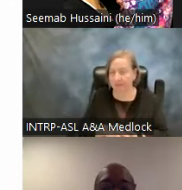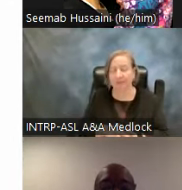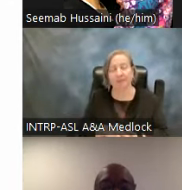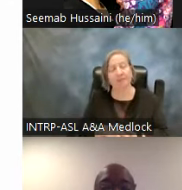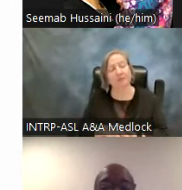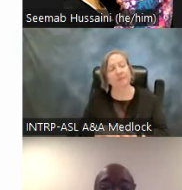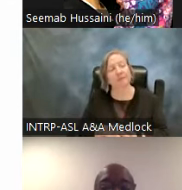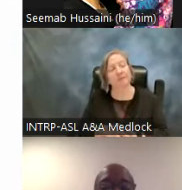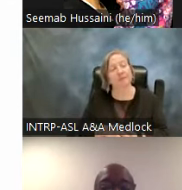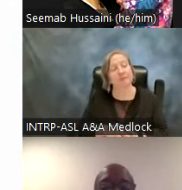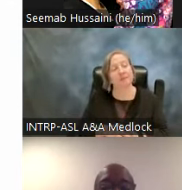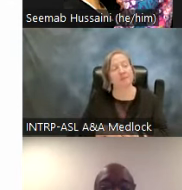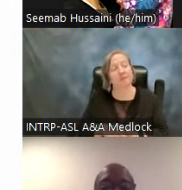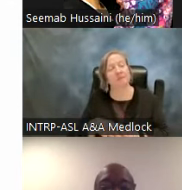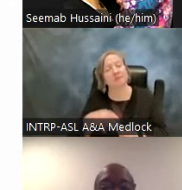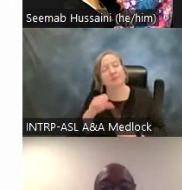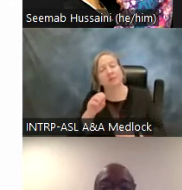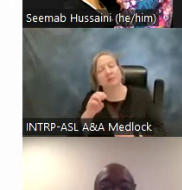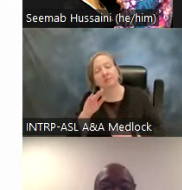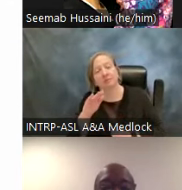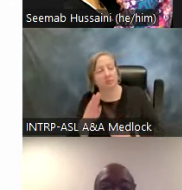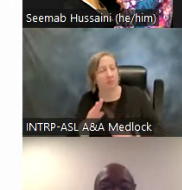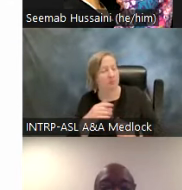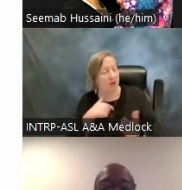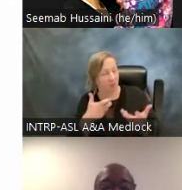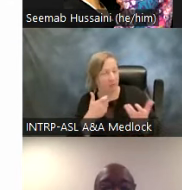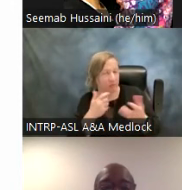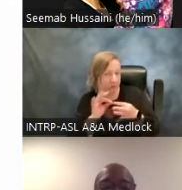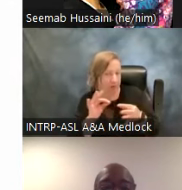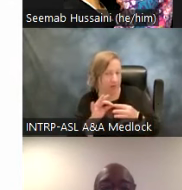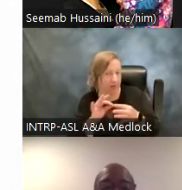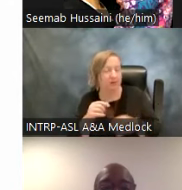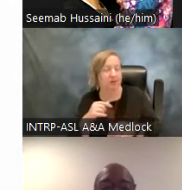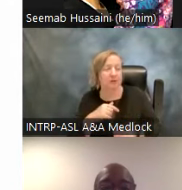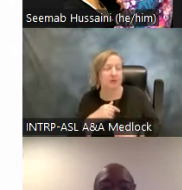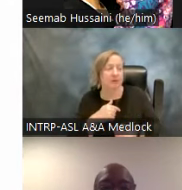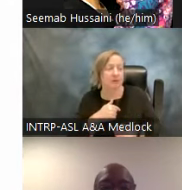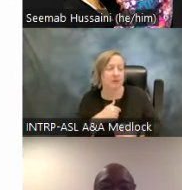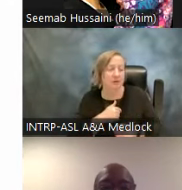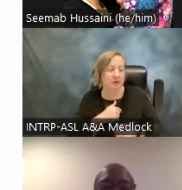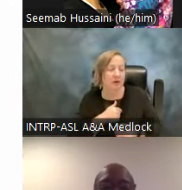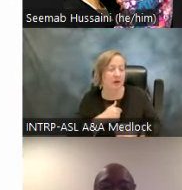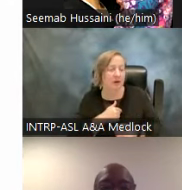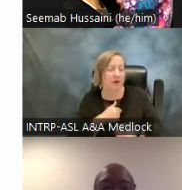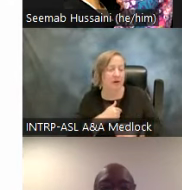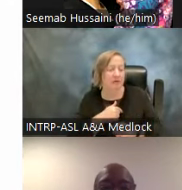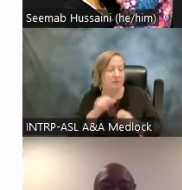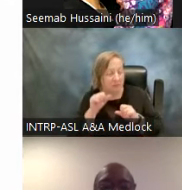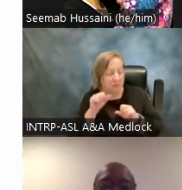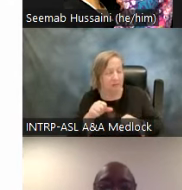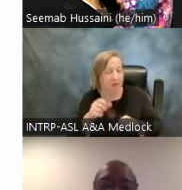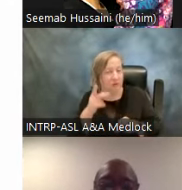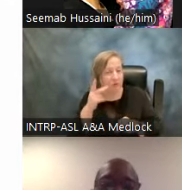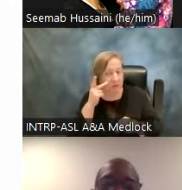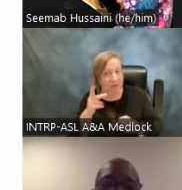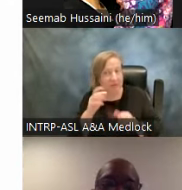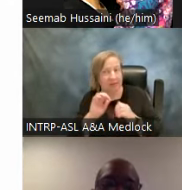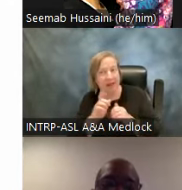I do want to say that there is, I've had the privilege to be able to see how